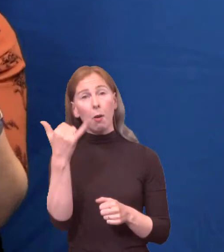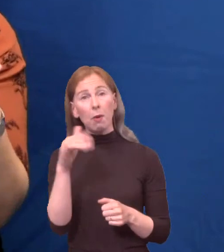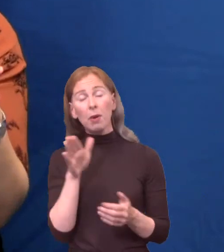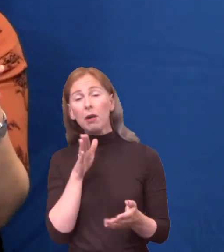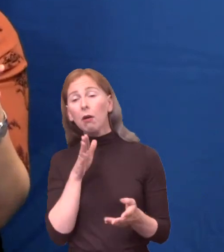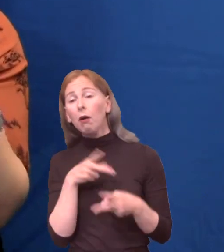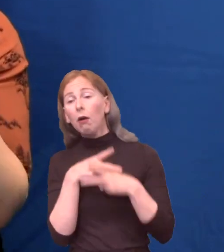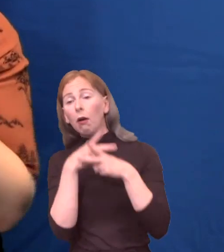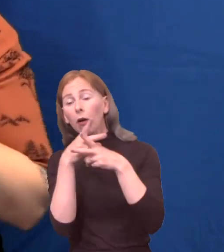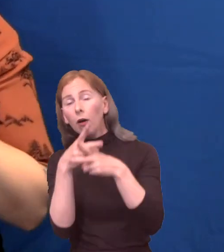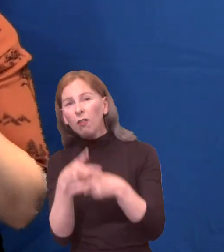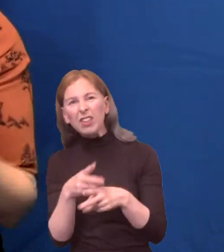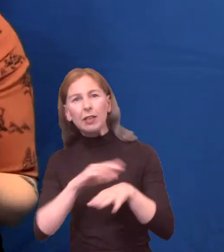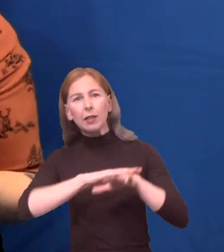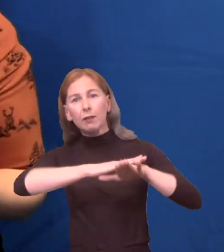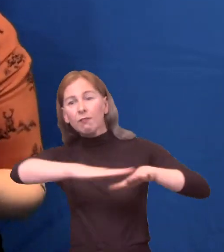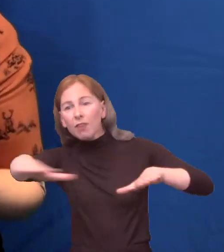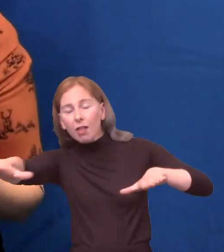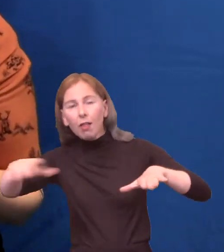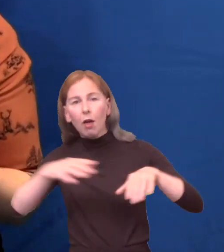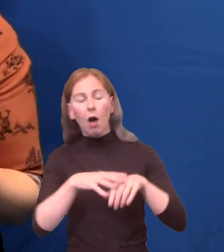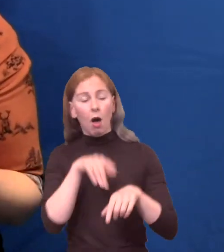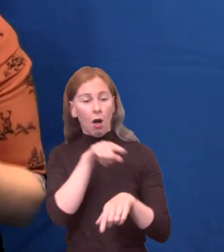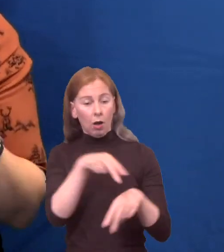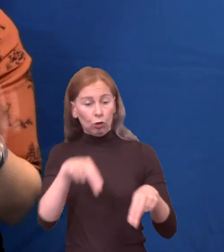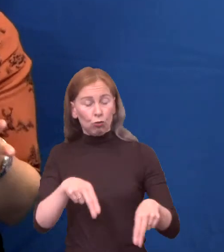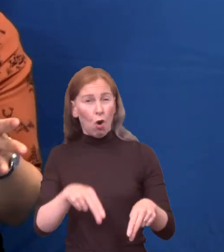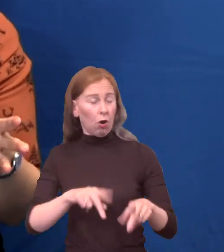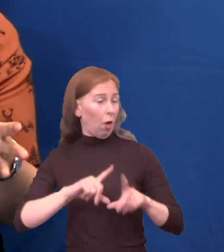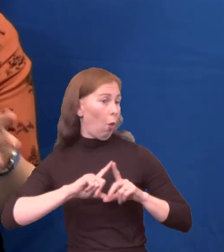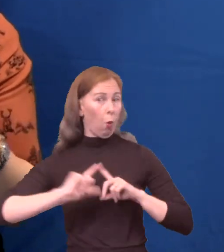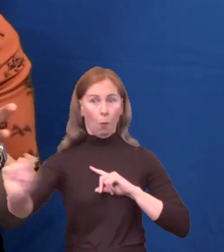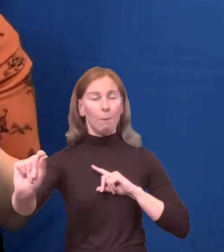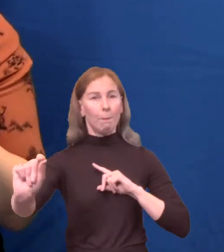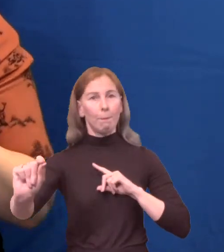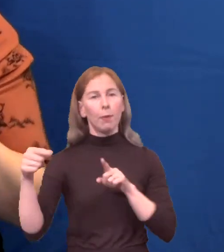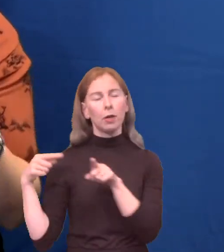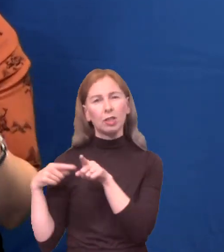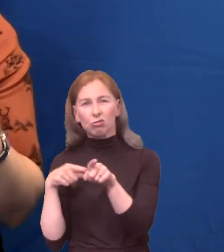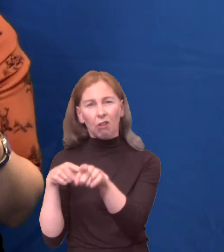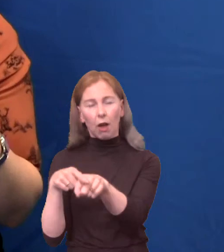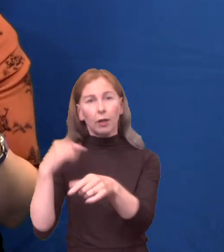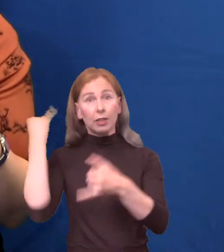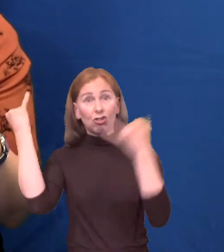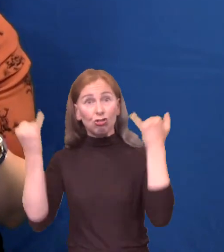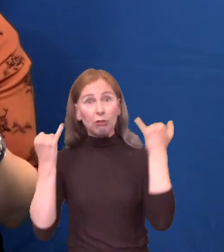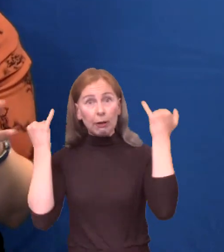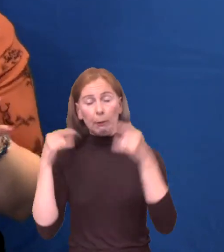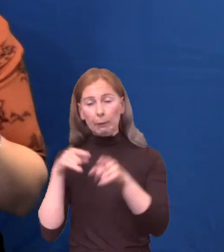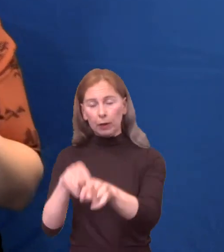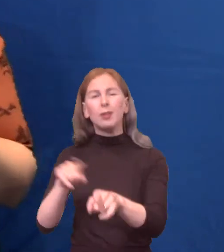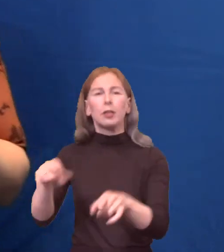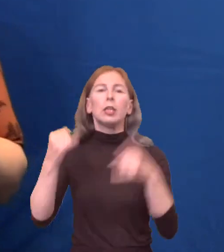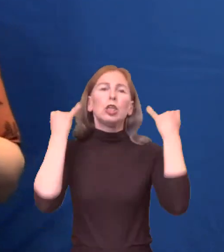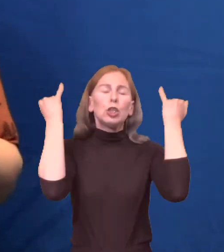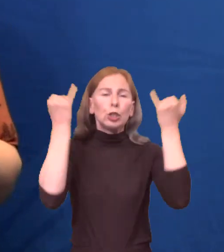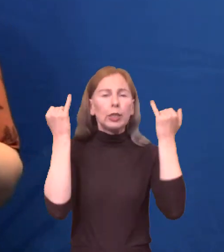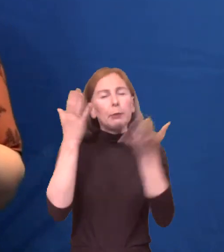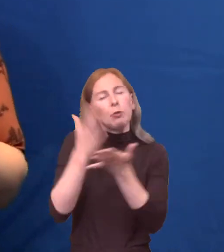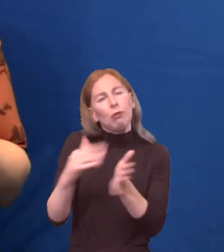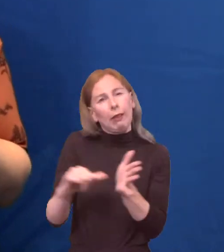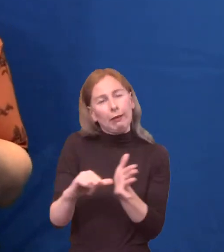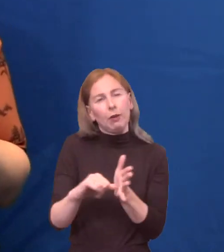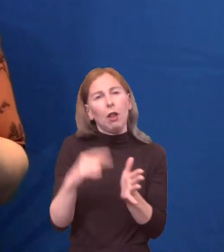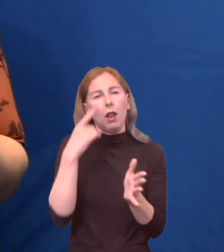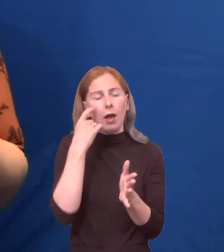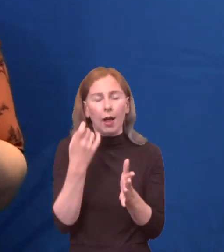and chase them, and it can cause such distress to the sheep. Sheep in particular, although lots of animals come under livestock, and I can do a quiz round if you